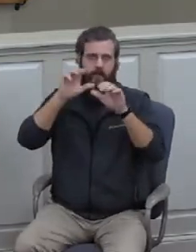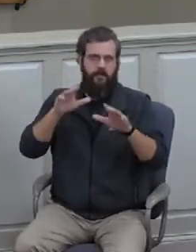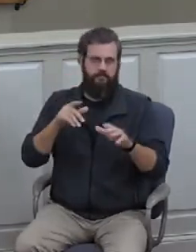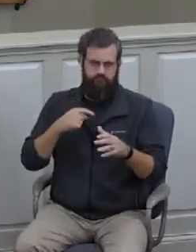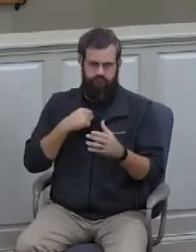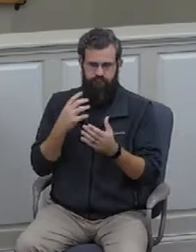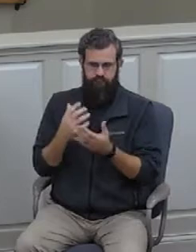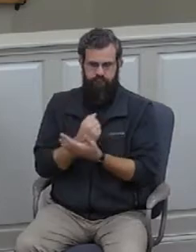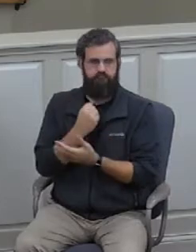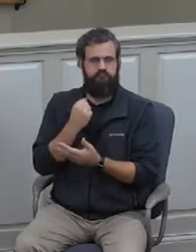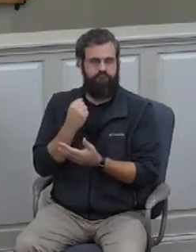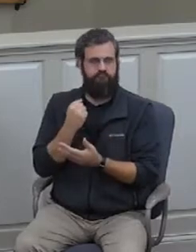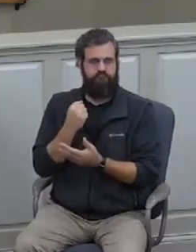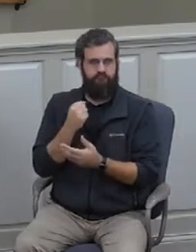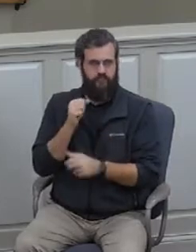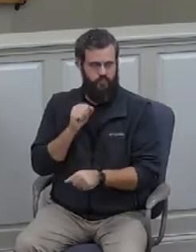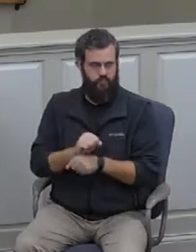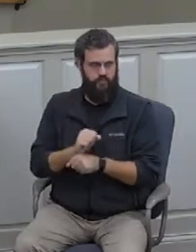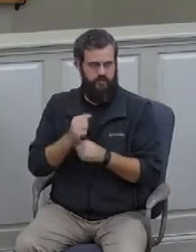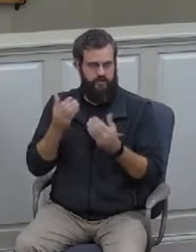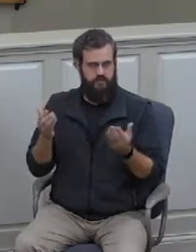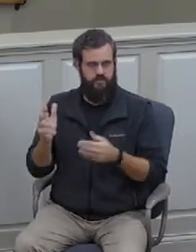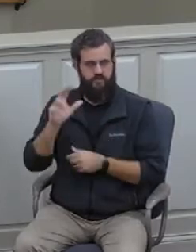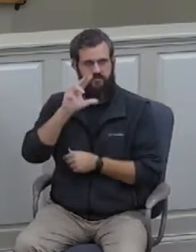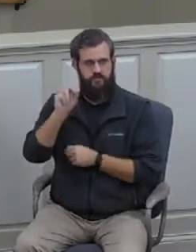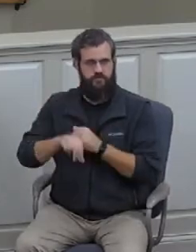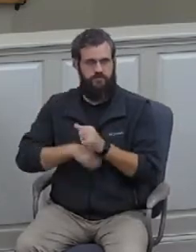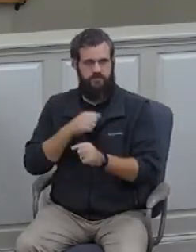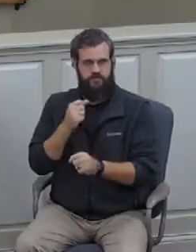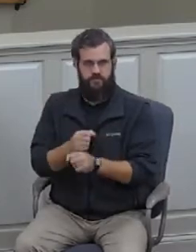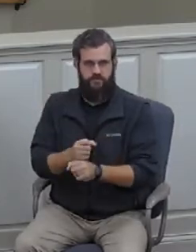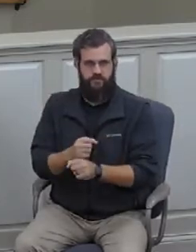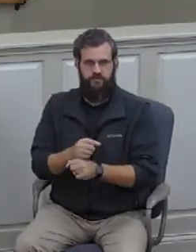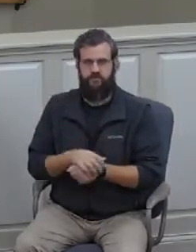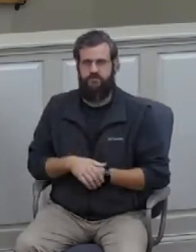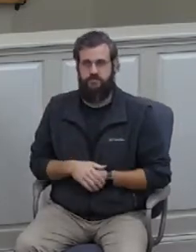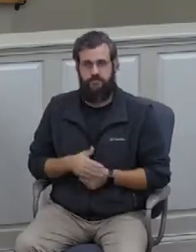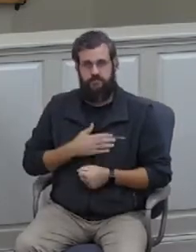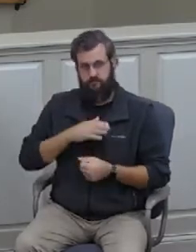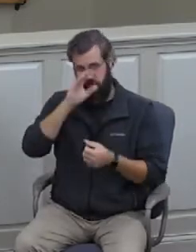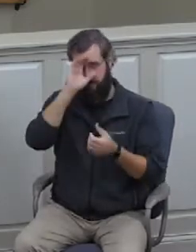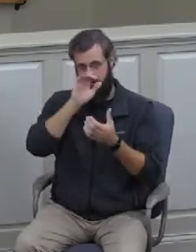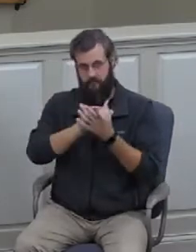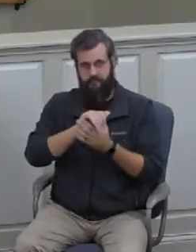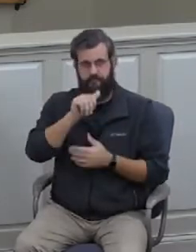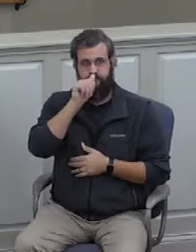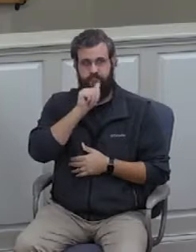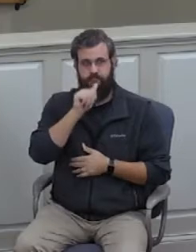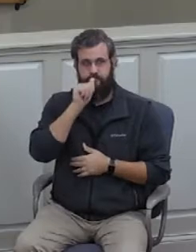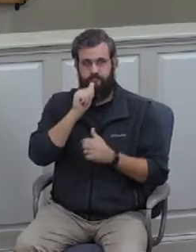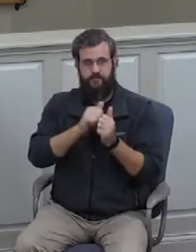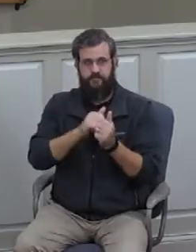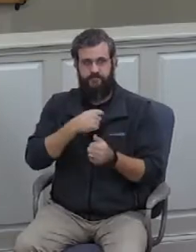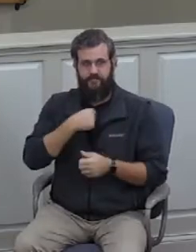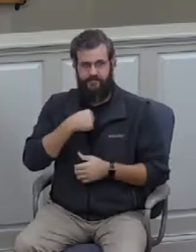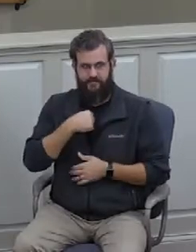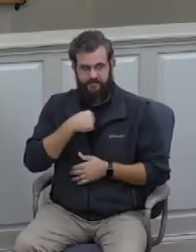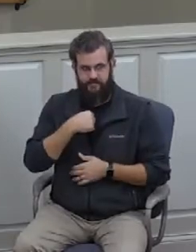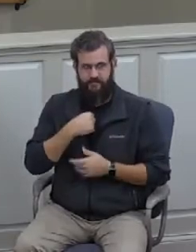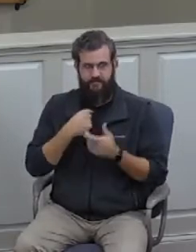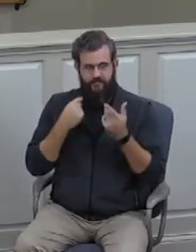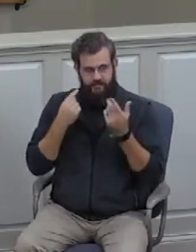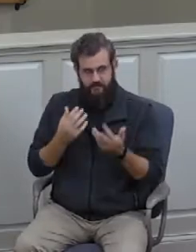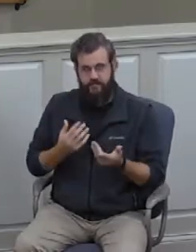to be here for 30 years and that my husband has put up with me and